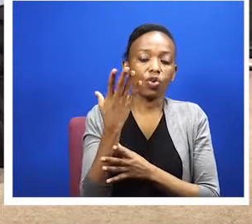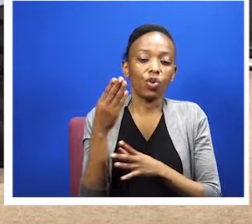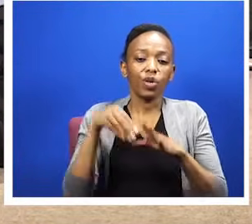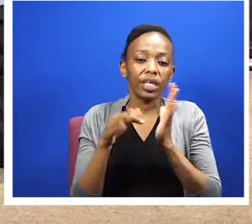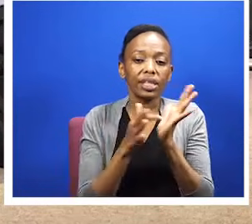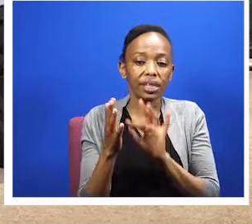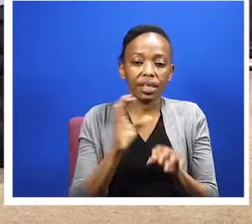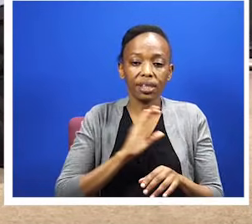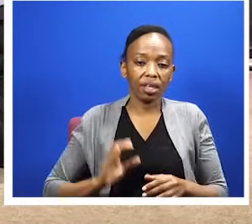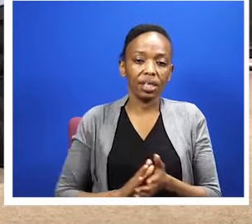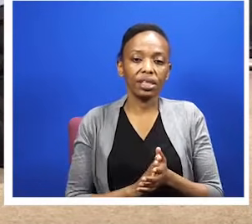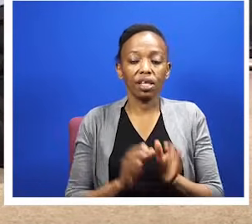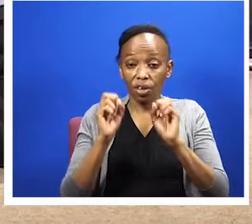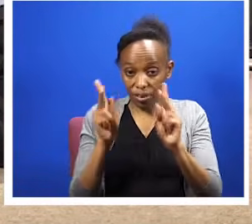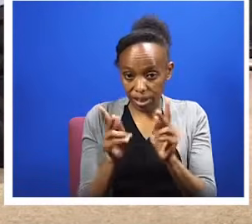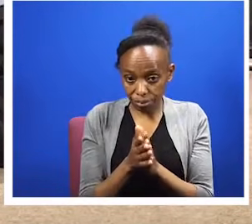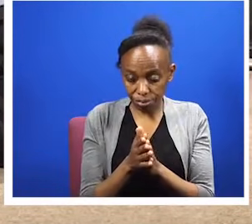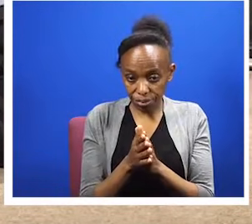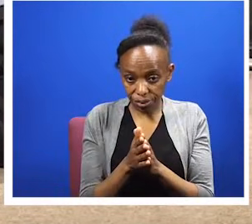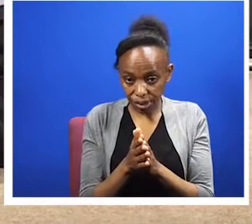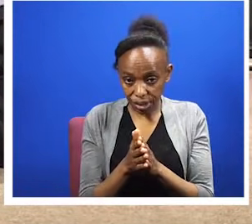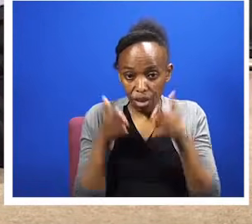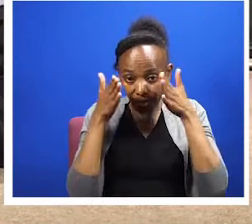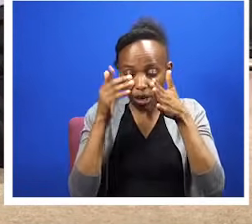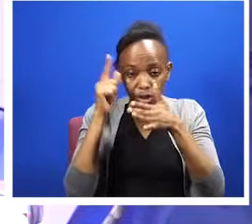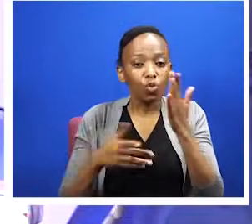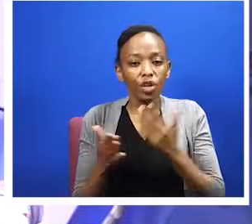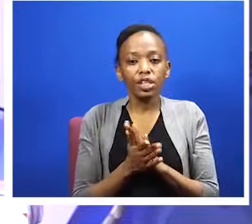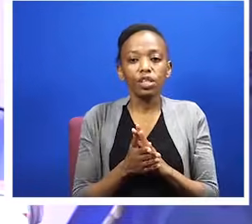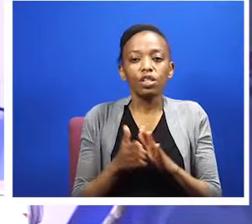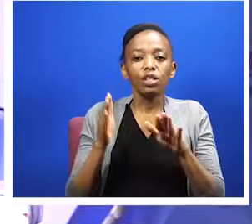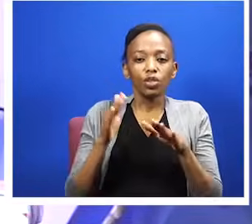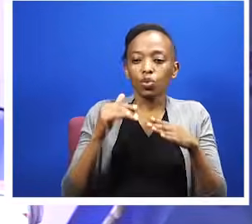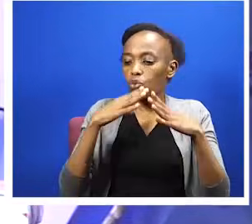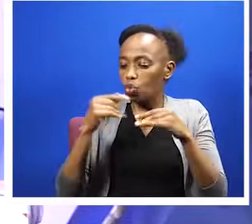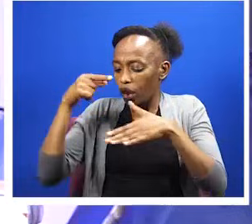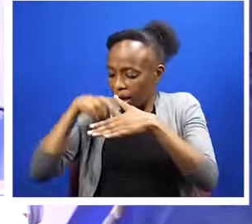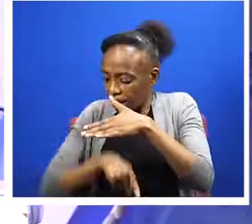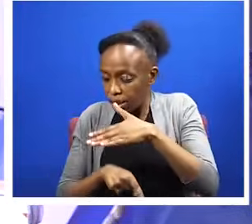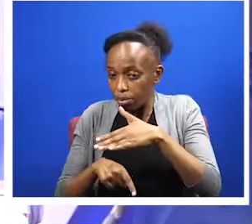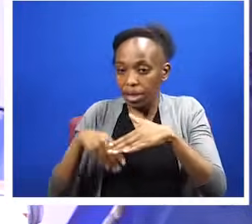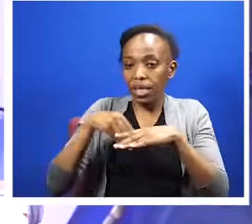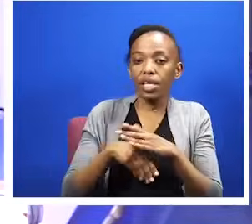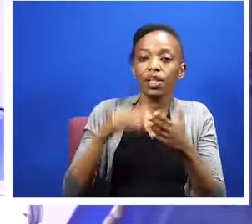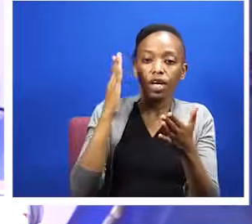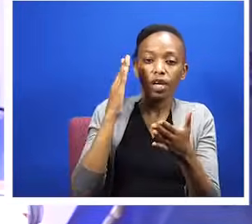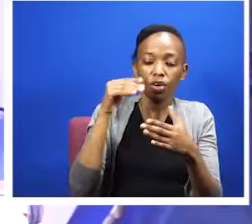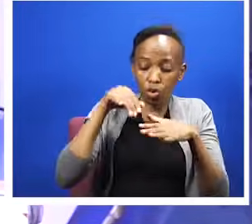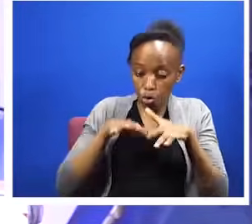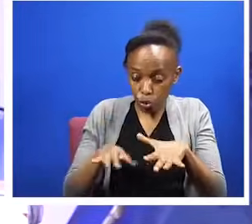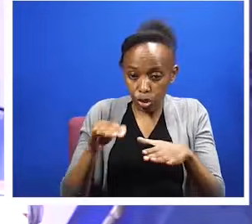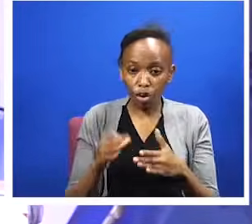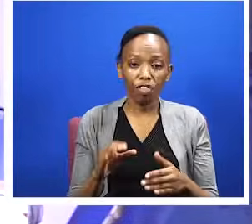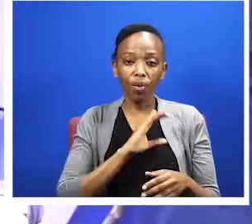Jesus Christ. Okay, what was our focus here? Our focus was to go deeper in the truth of our Christian